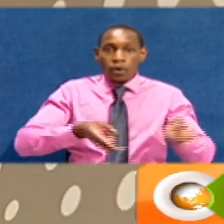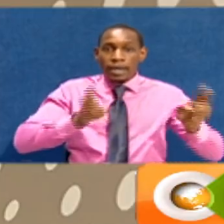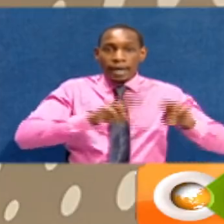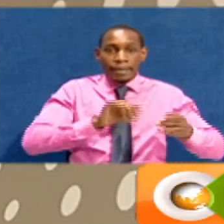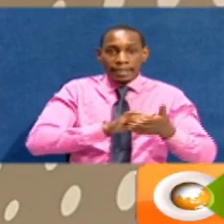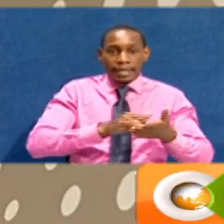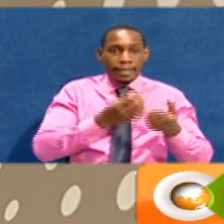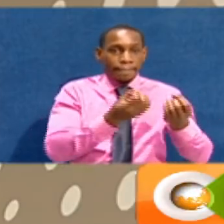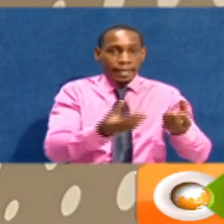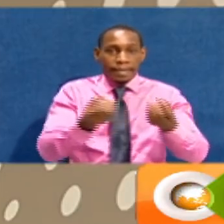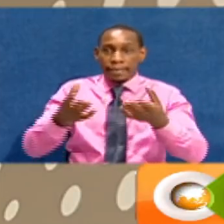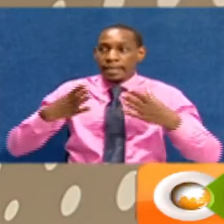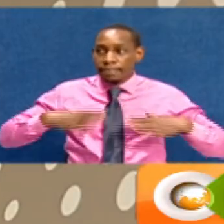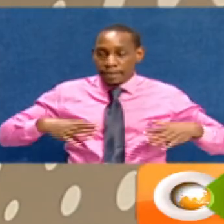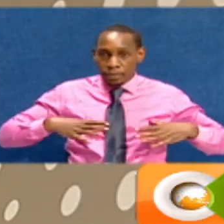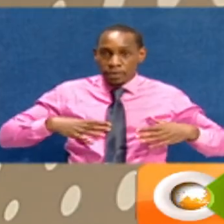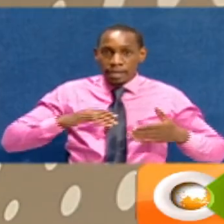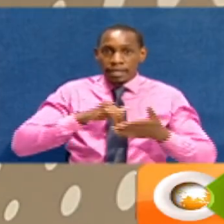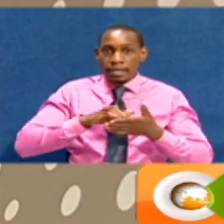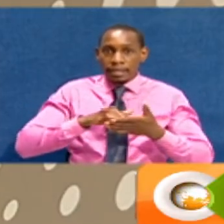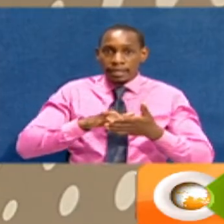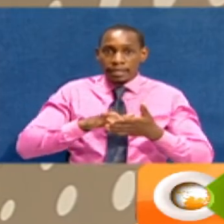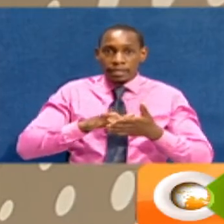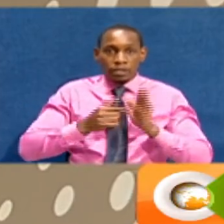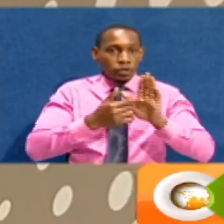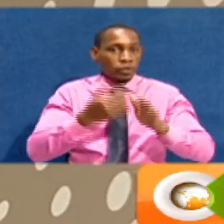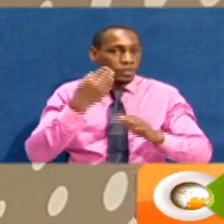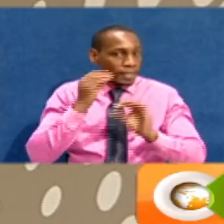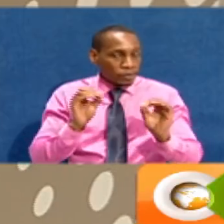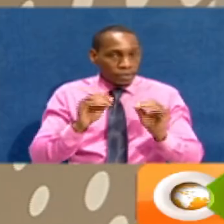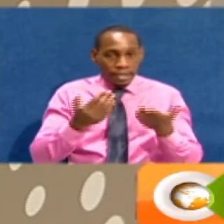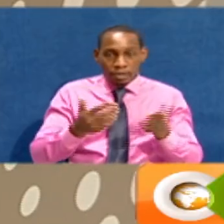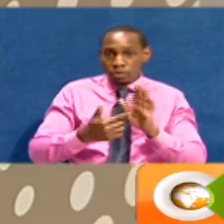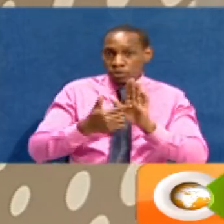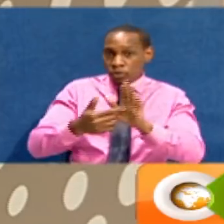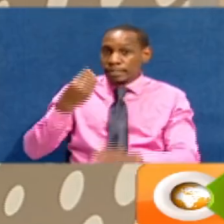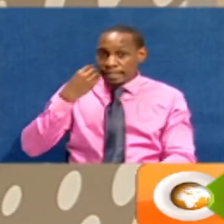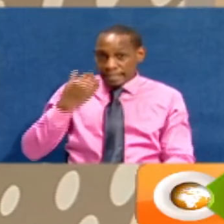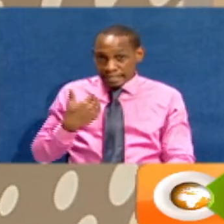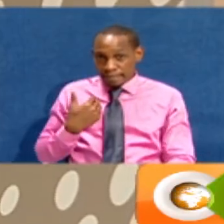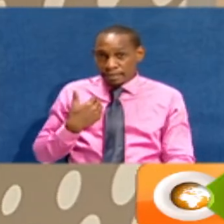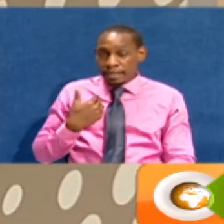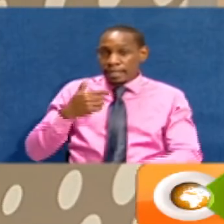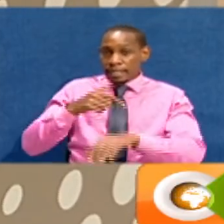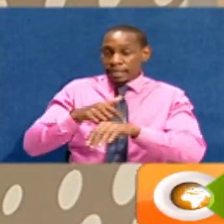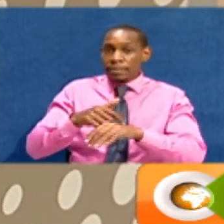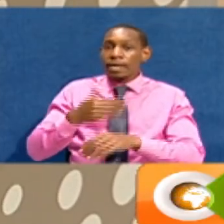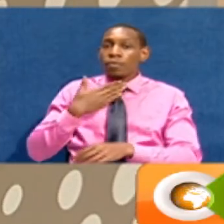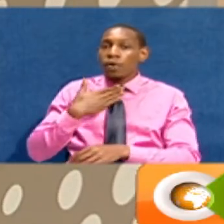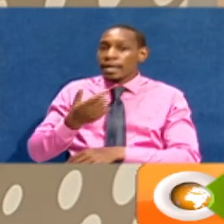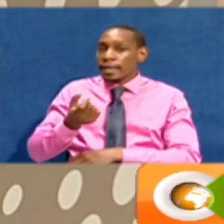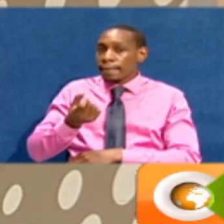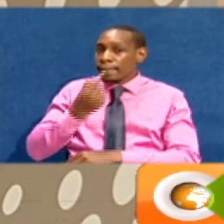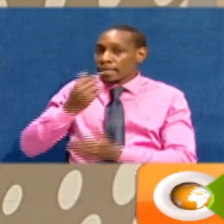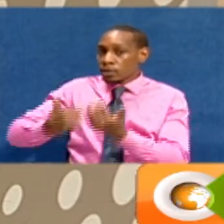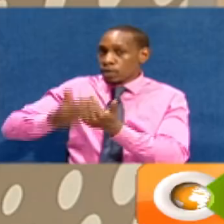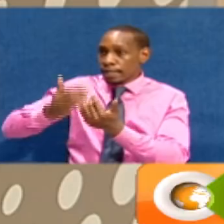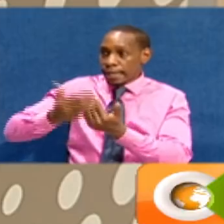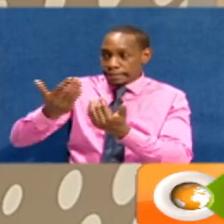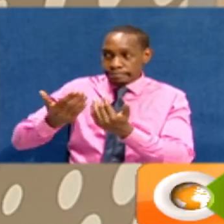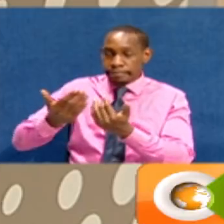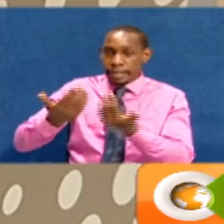lot is that many of the people who are asymptomatic in the beginning start to exhibit symptoms, and by the time they're seeking medical